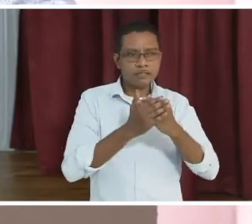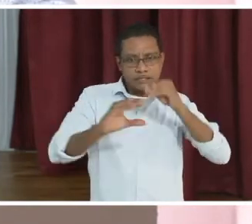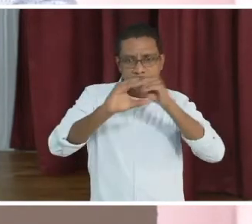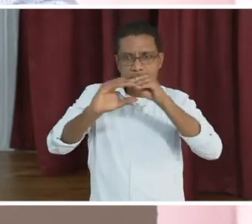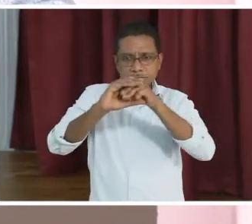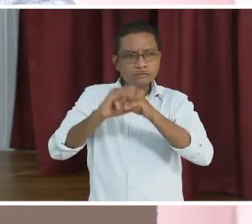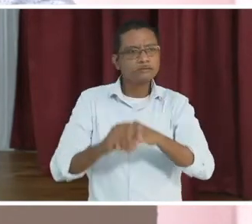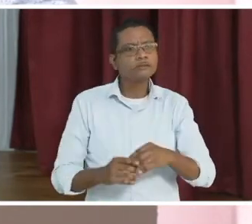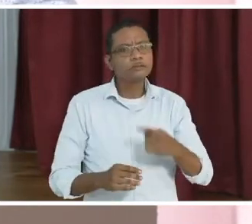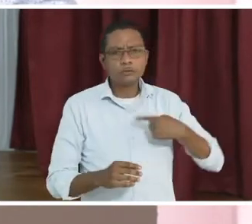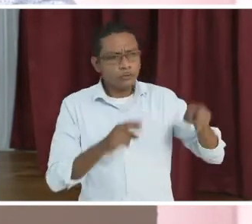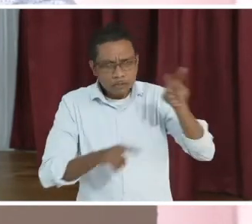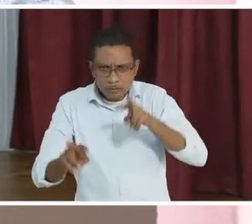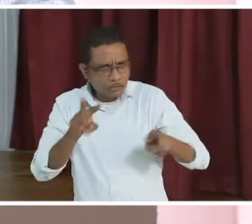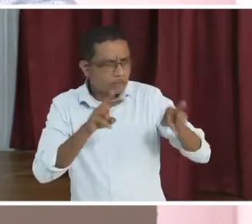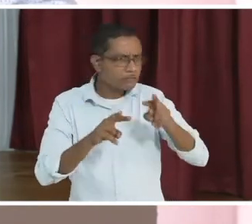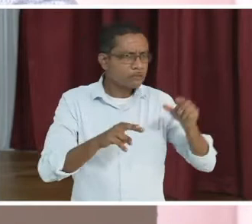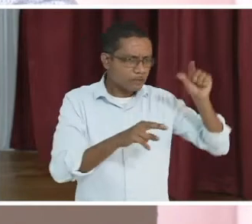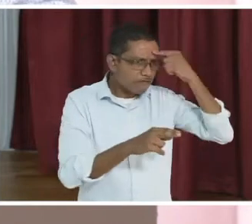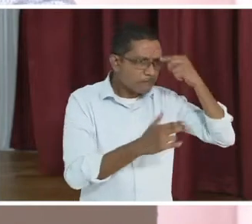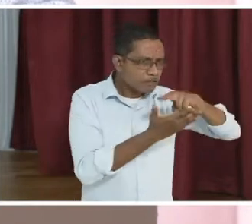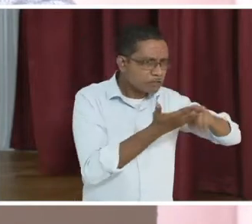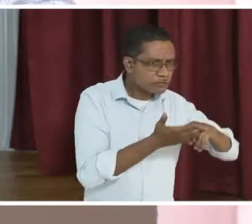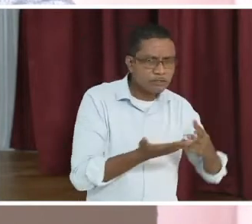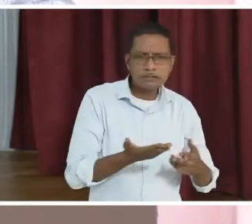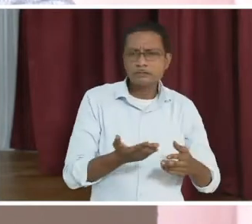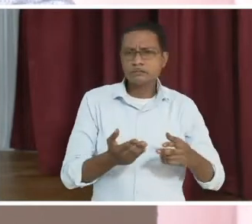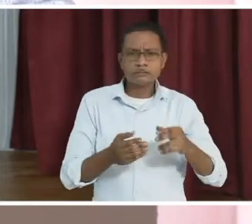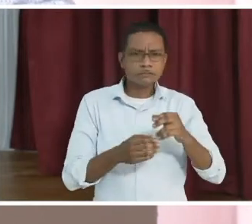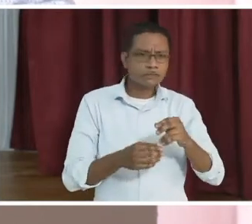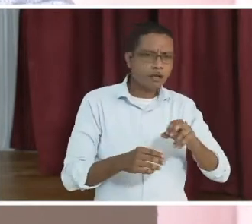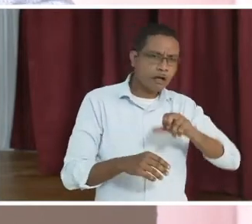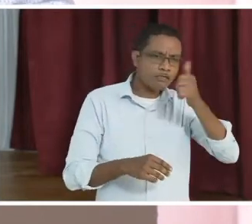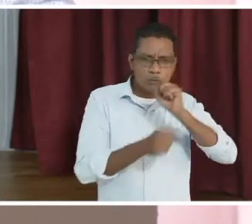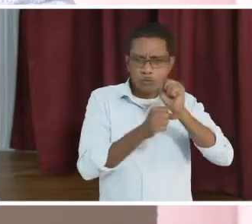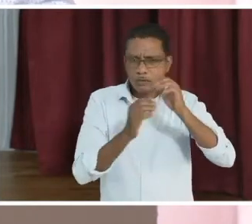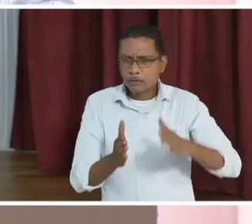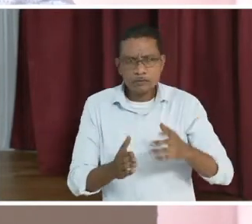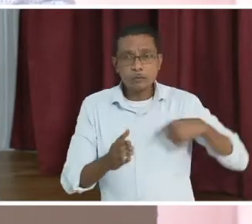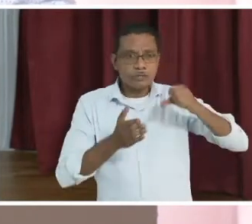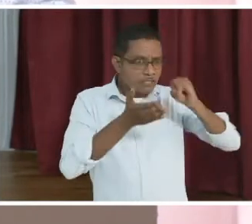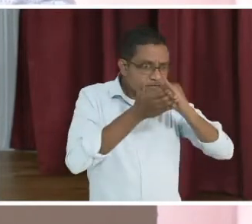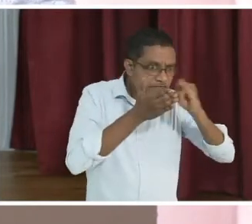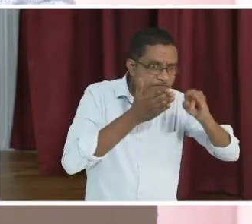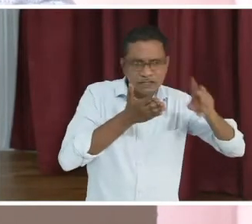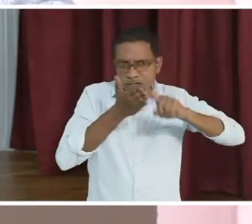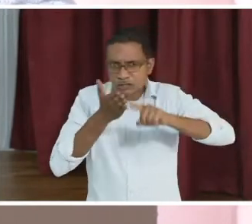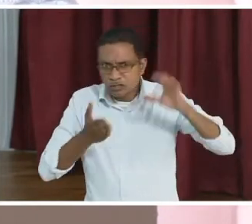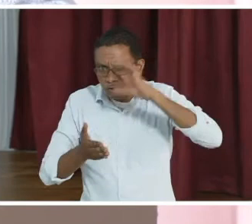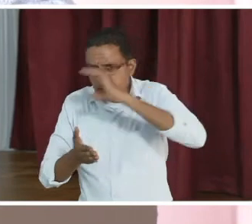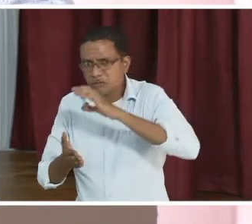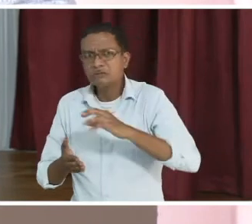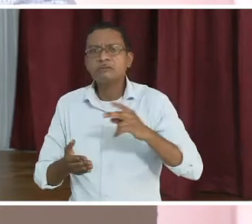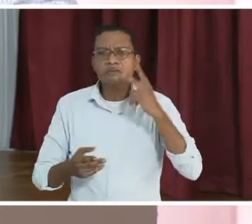We do look at government contracts or contracted employees. We may investigate and do some searches to make sure that there's a bit